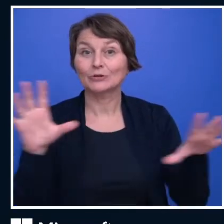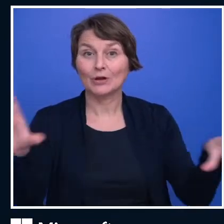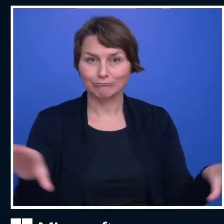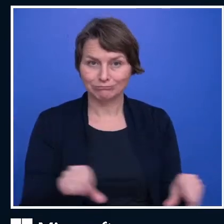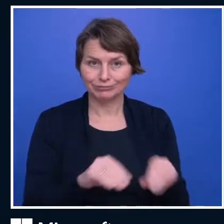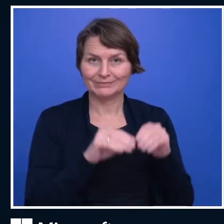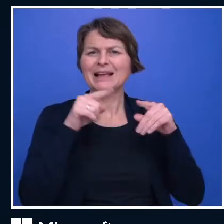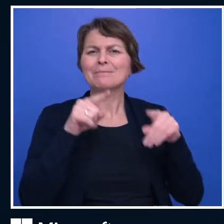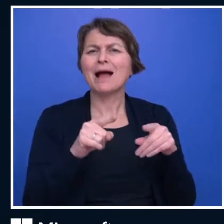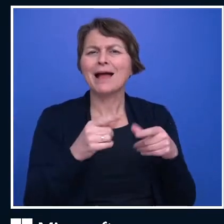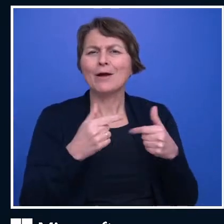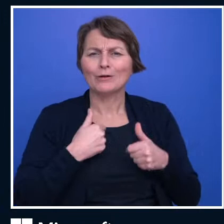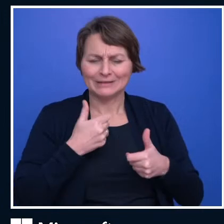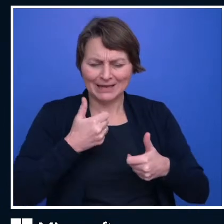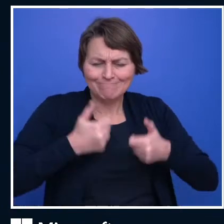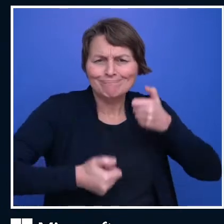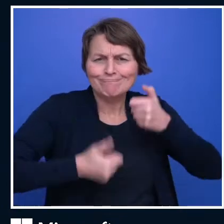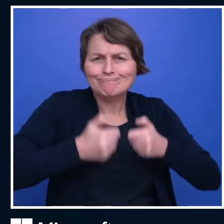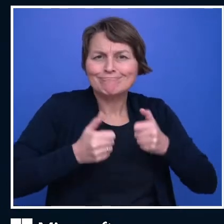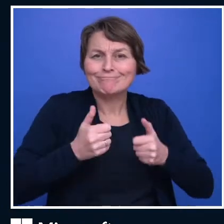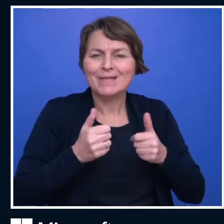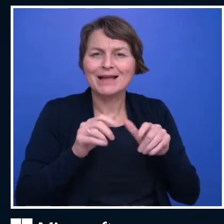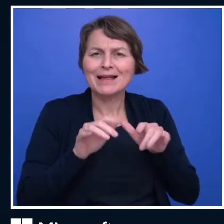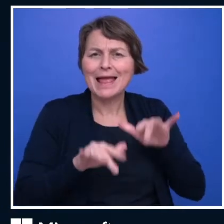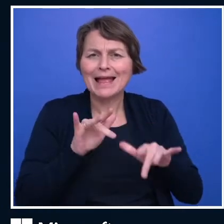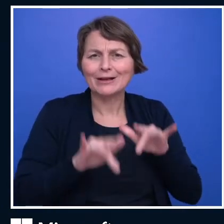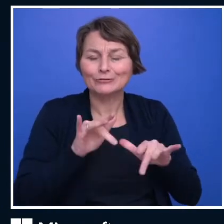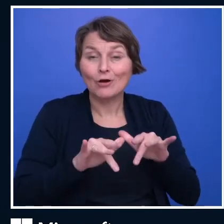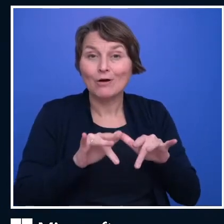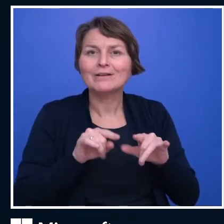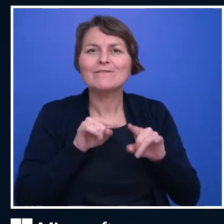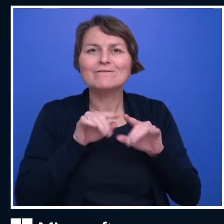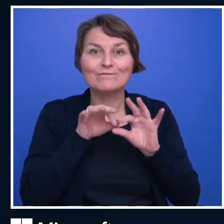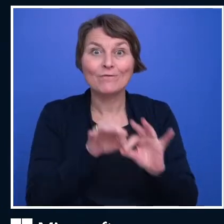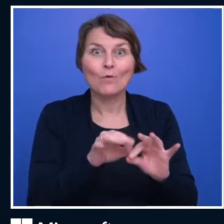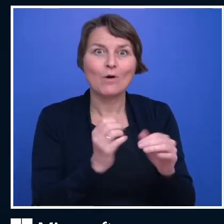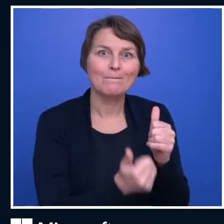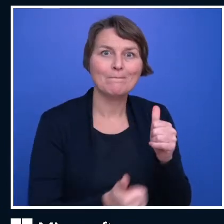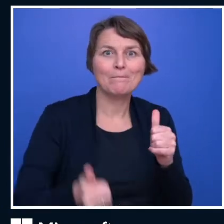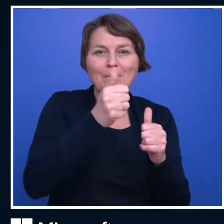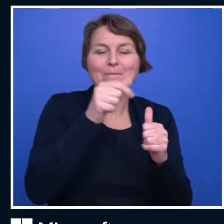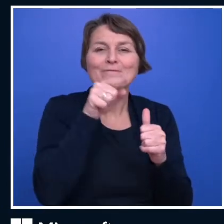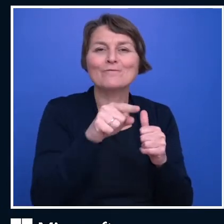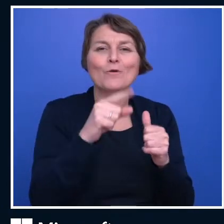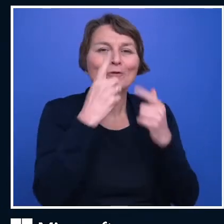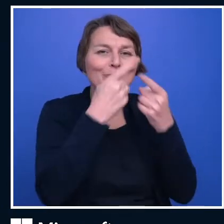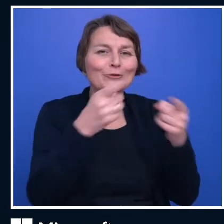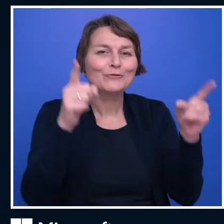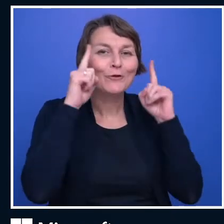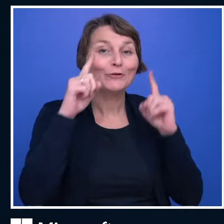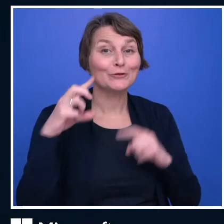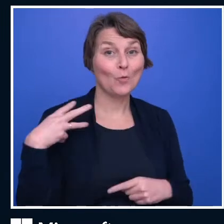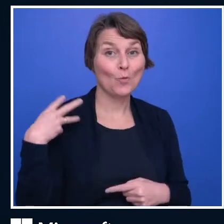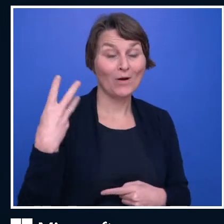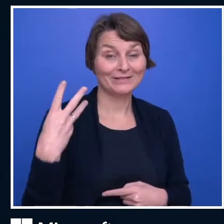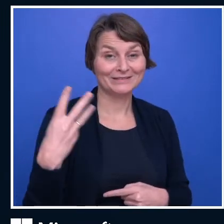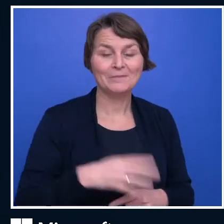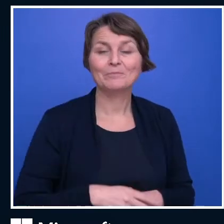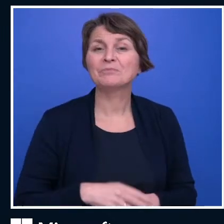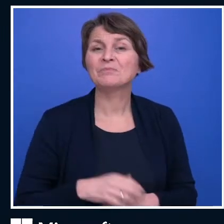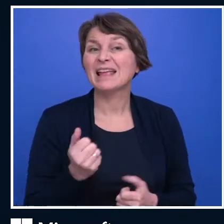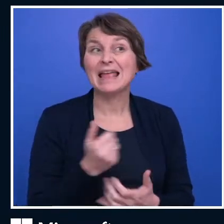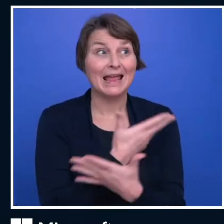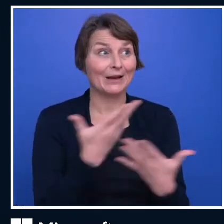in Informatics organization at the University of Washington. And my talk, Anyone Can AI with Azure Custom Vision, is